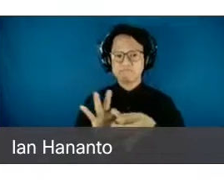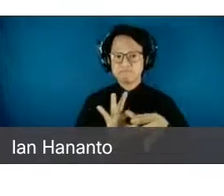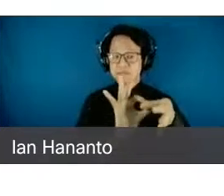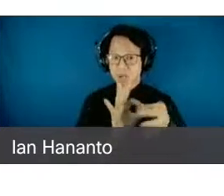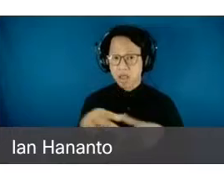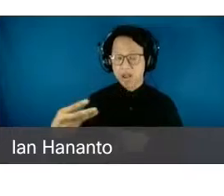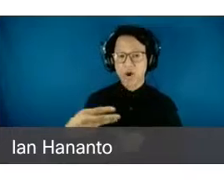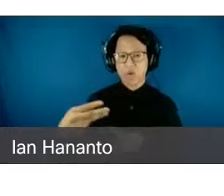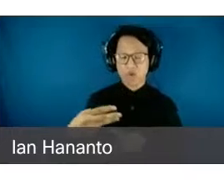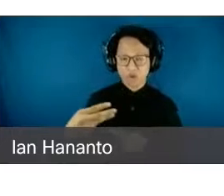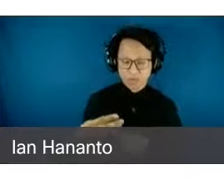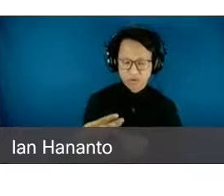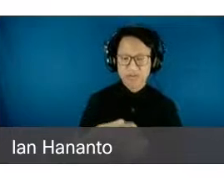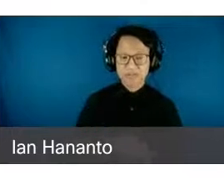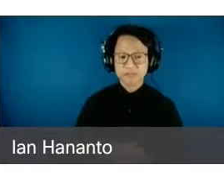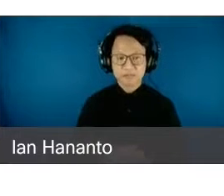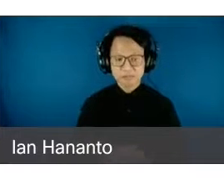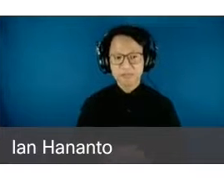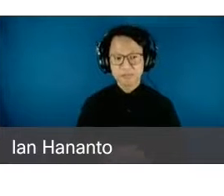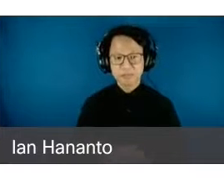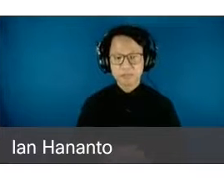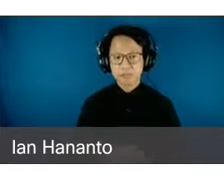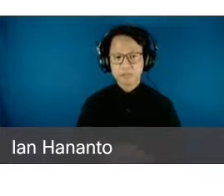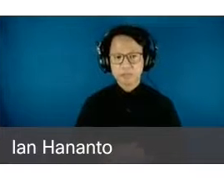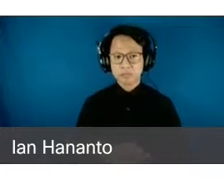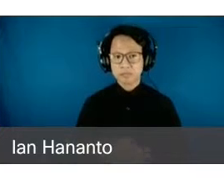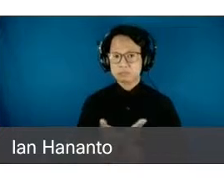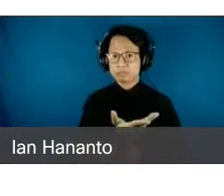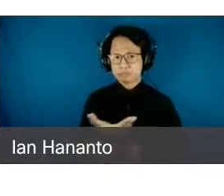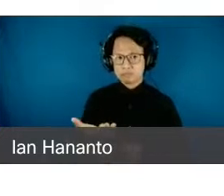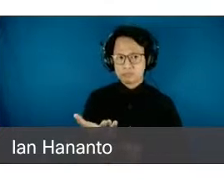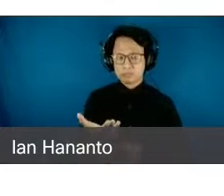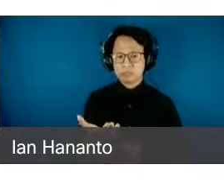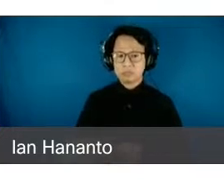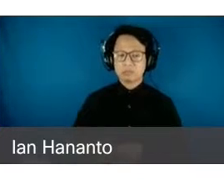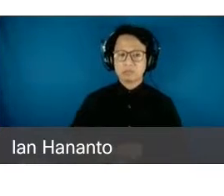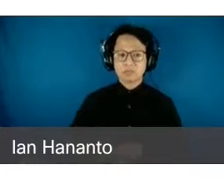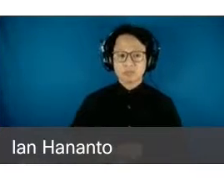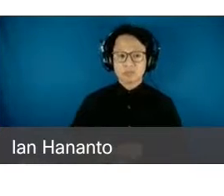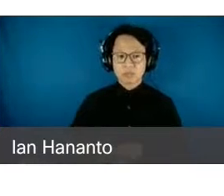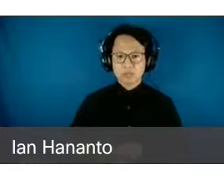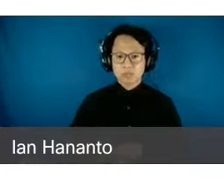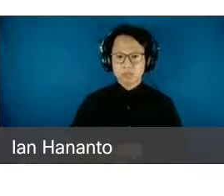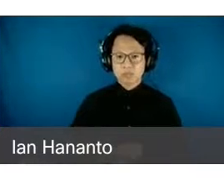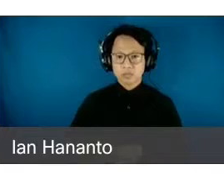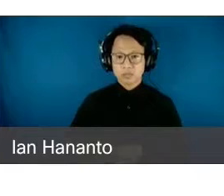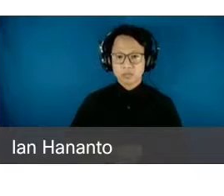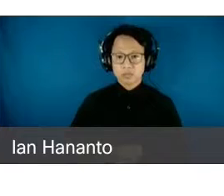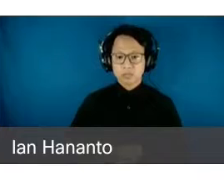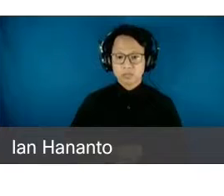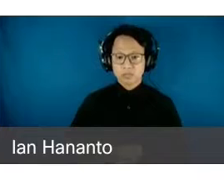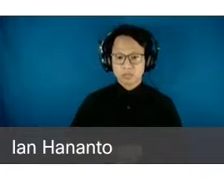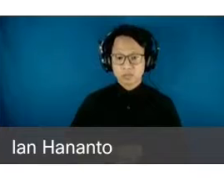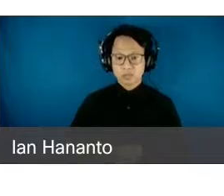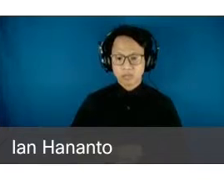economic opportunities for youth. And as we all have seen, the inequities that COVID and social justice movements have exposed